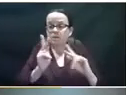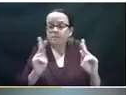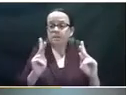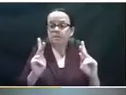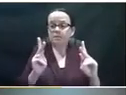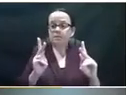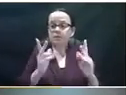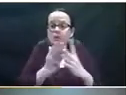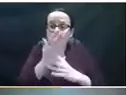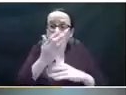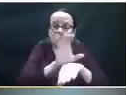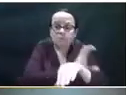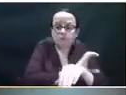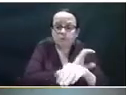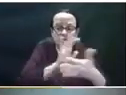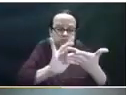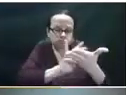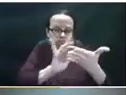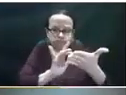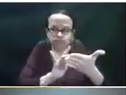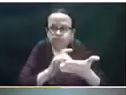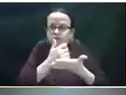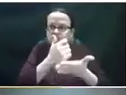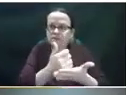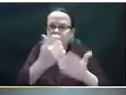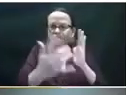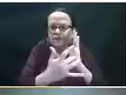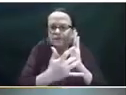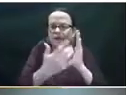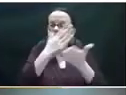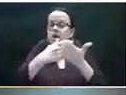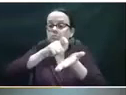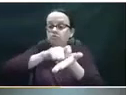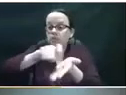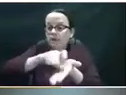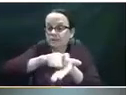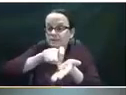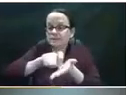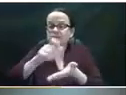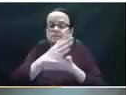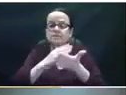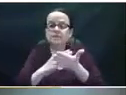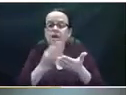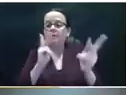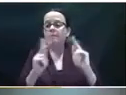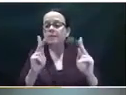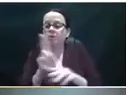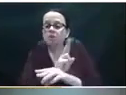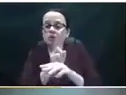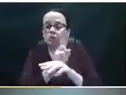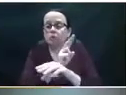with a computer or an assistive technology. Some people might write it out. Some people might use